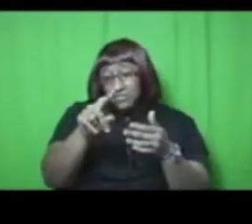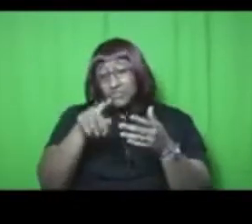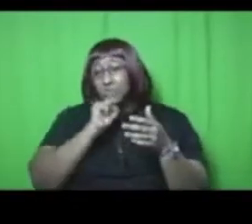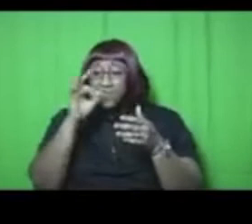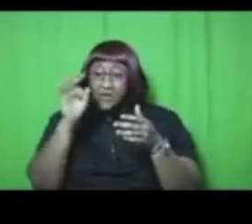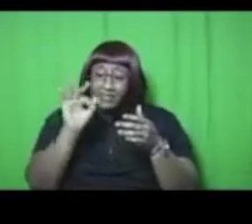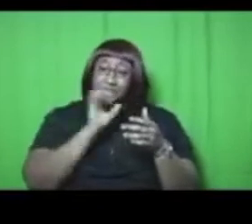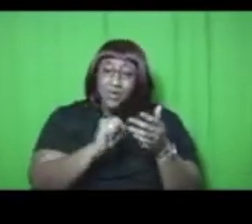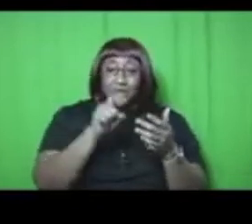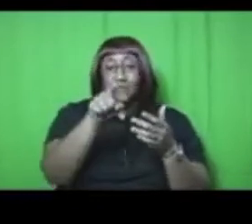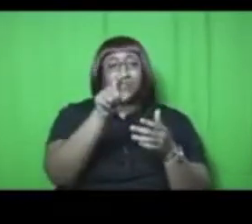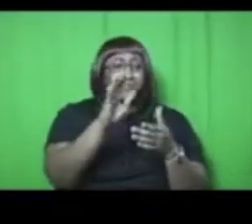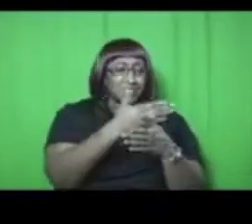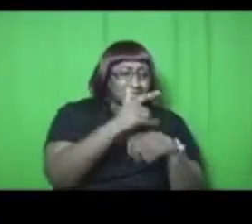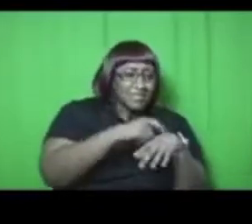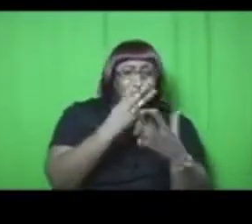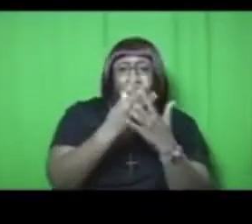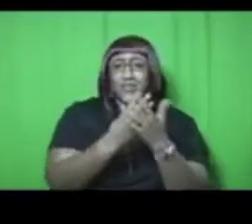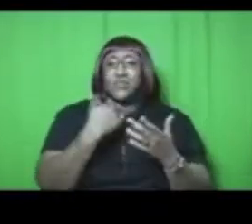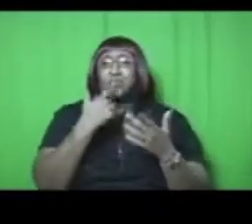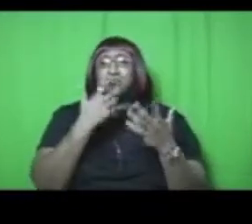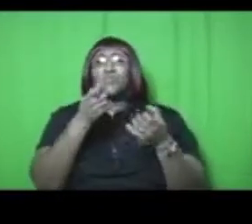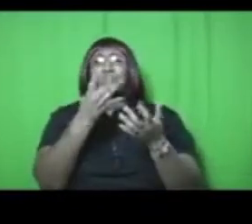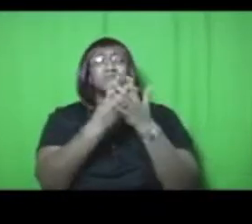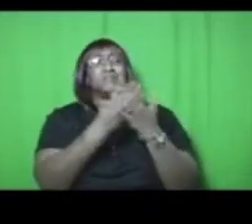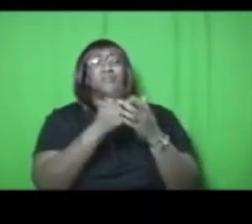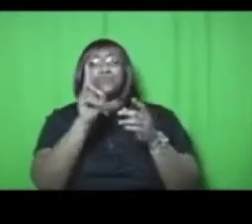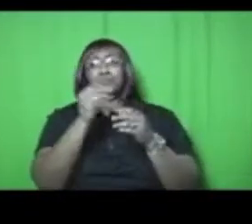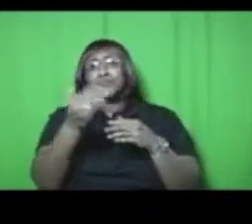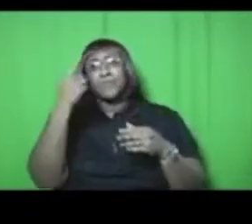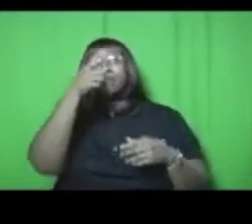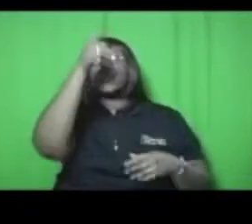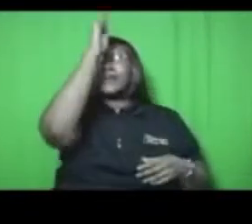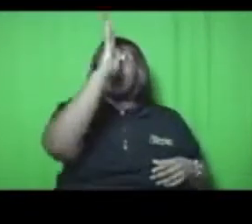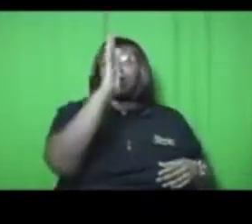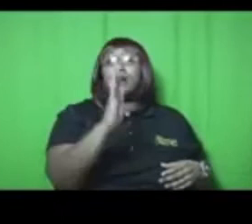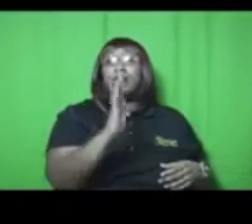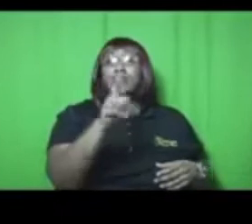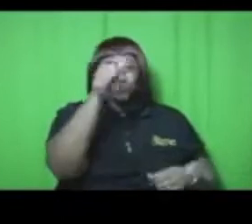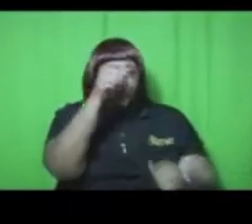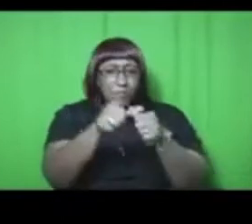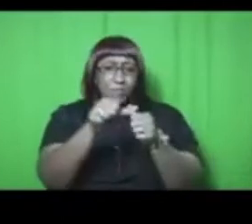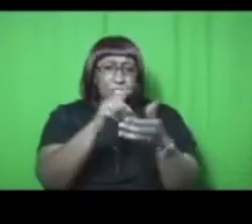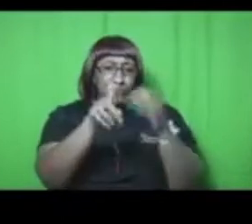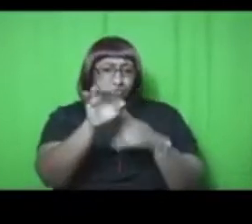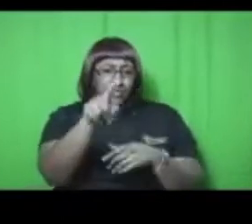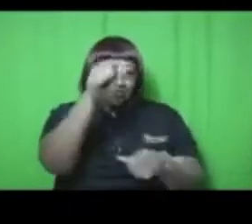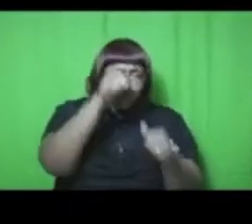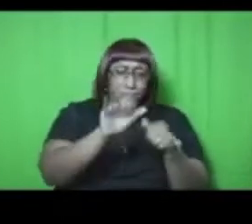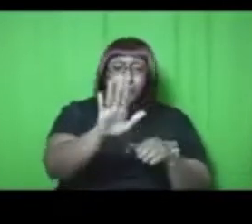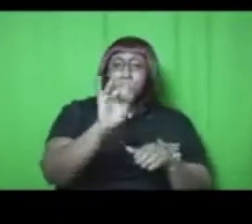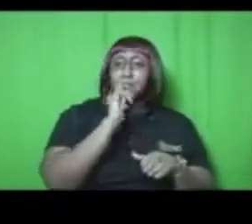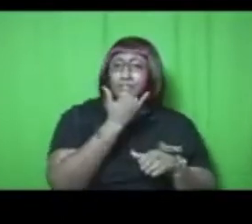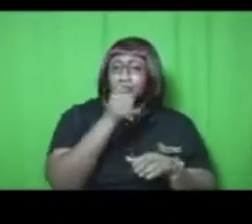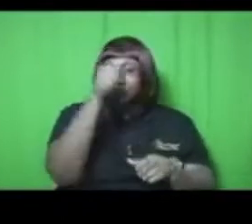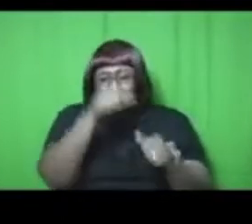you were 19 years old? You spent some time in jail. Who want a jailbird doing something for God? You remember what you did. You remember your mistakes.